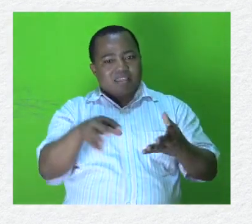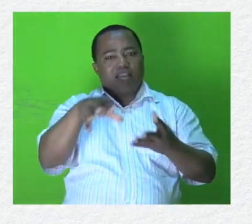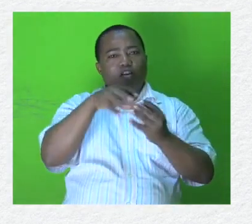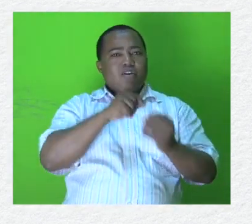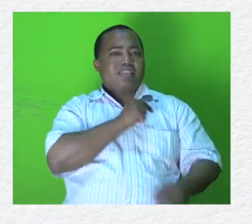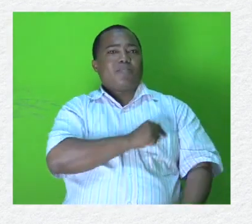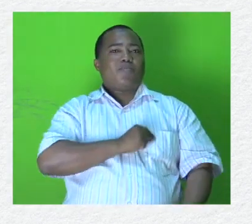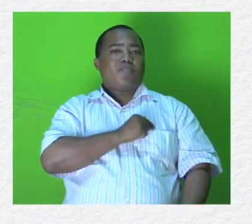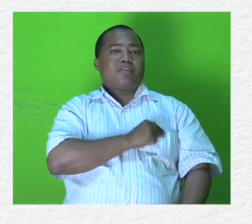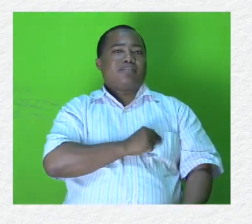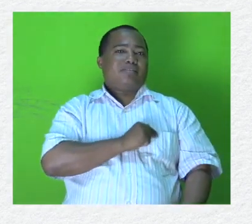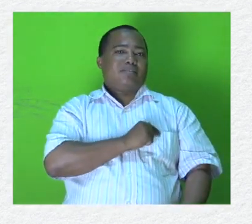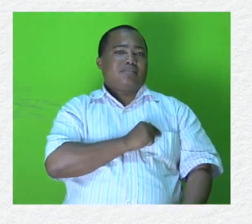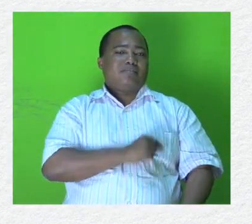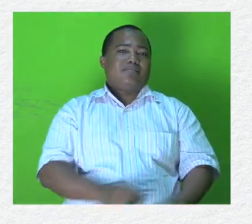properties.